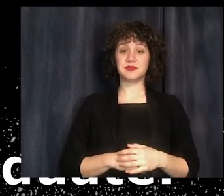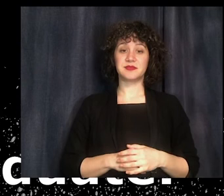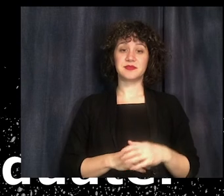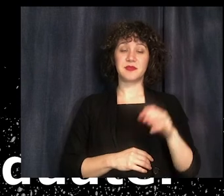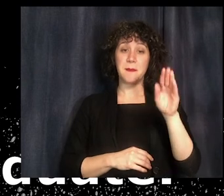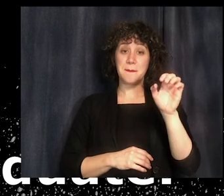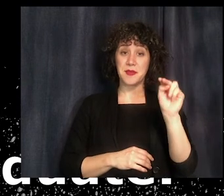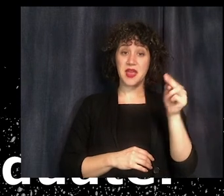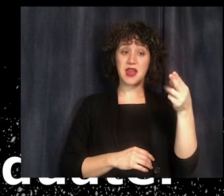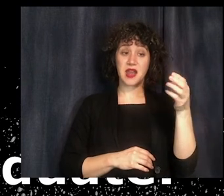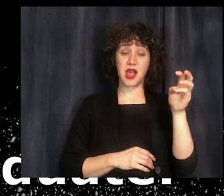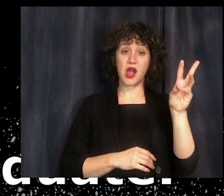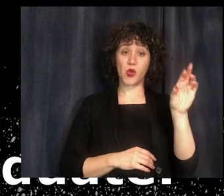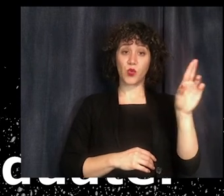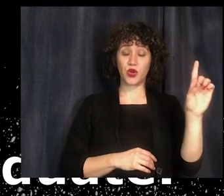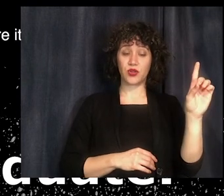Ben Howard.